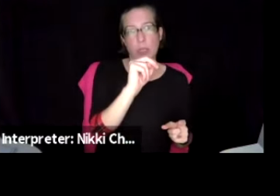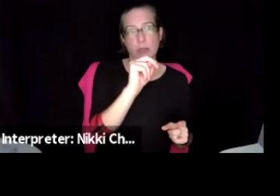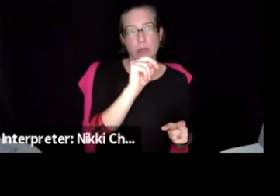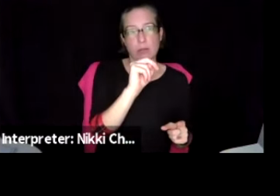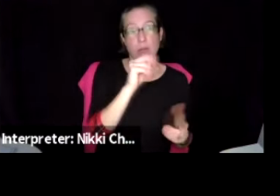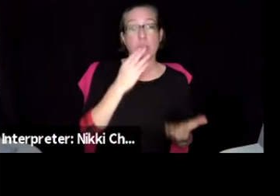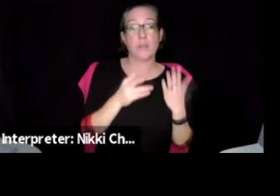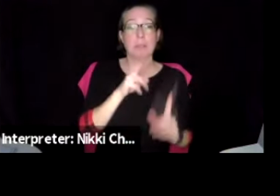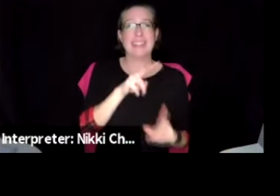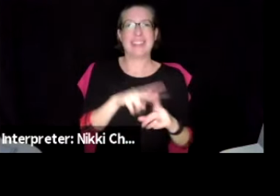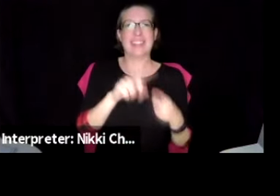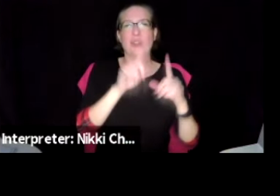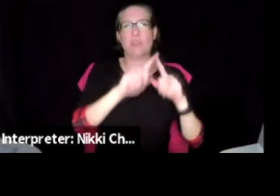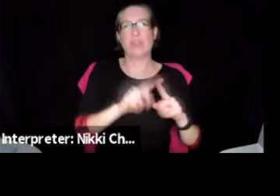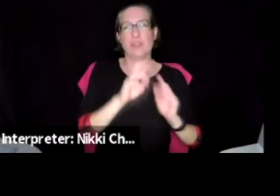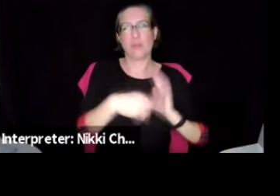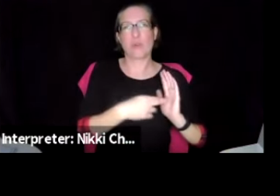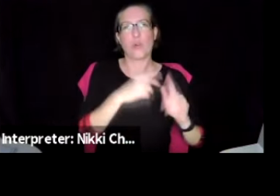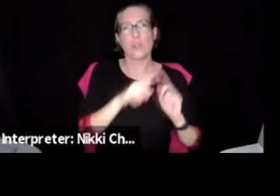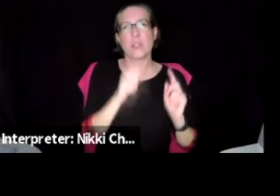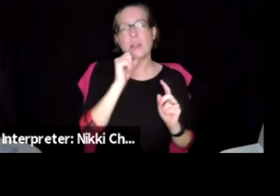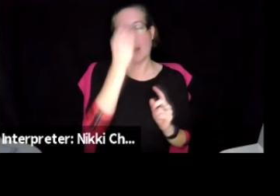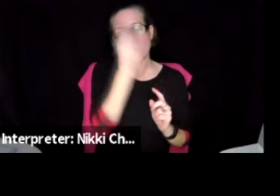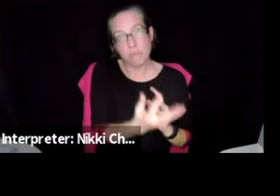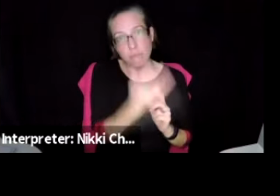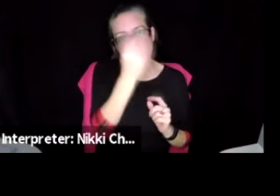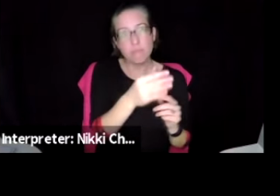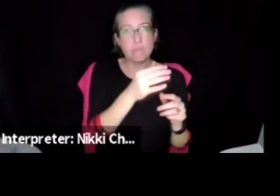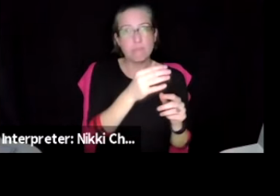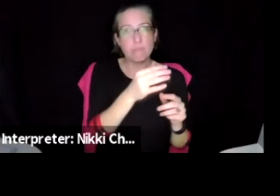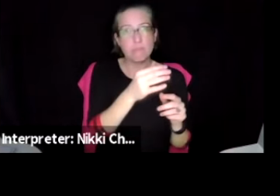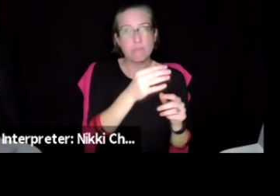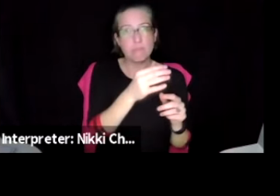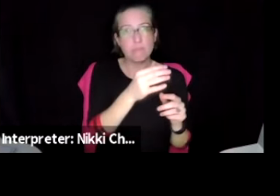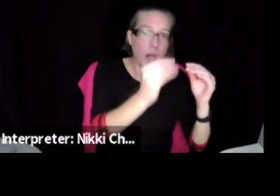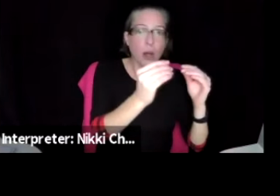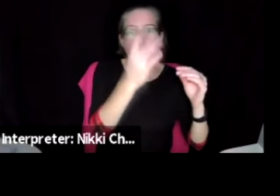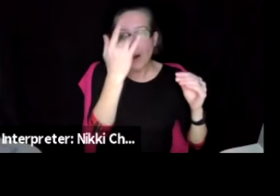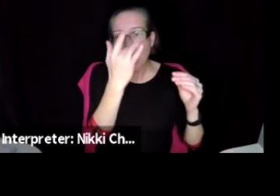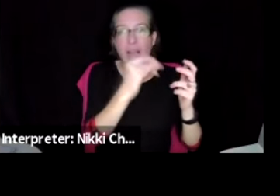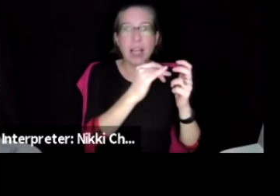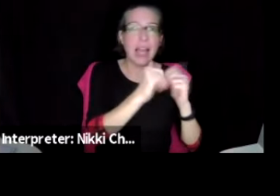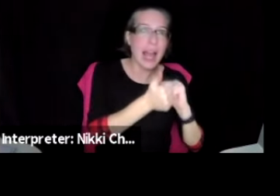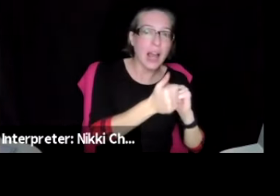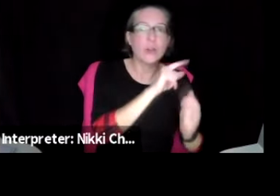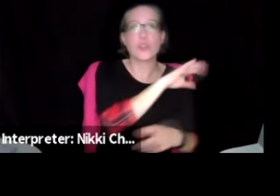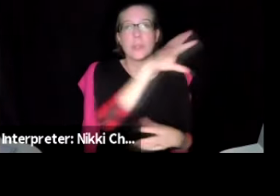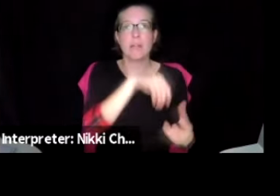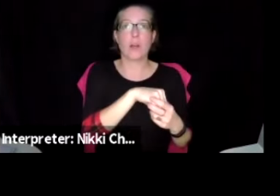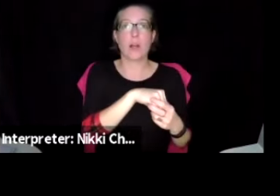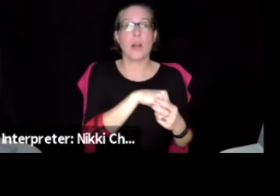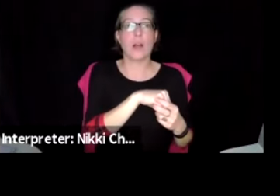different roles in a program, but not really informed about how and why they're being involved. Or young people may